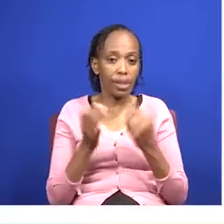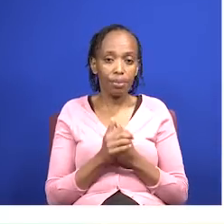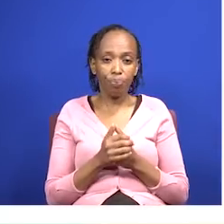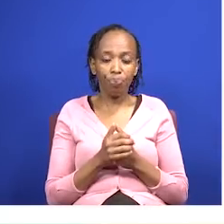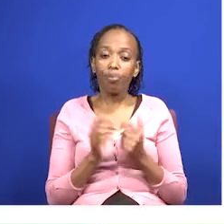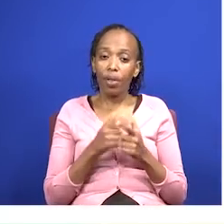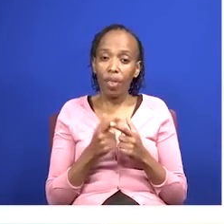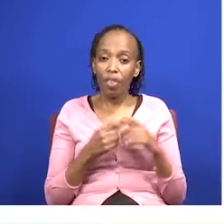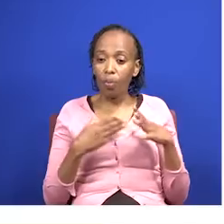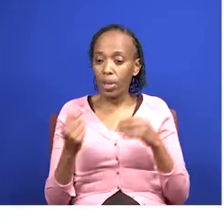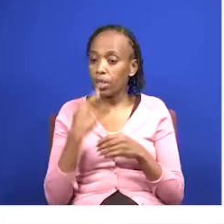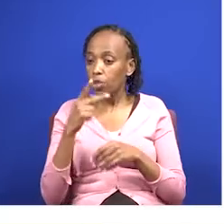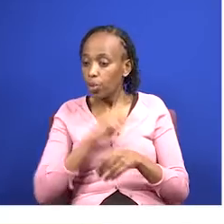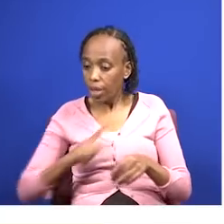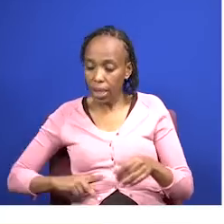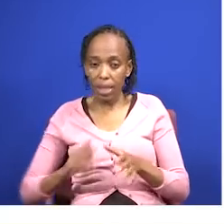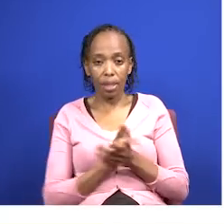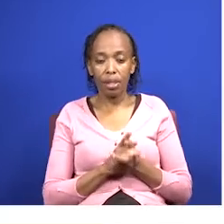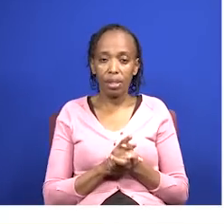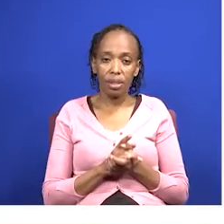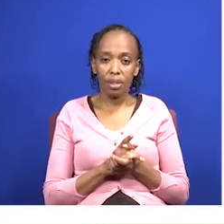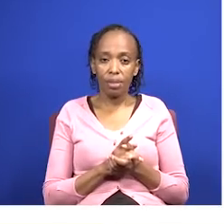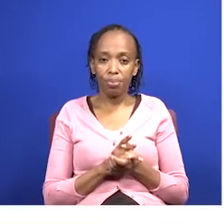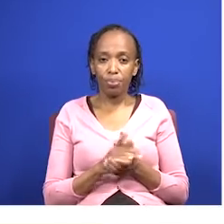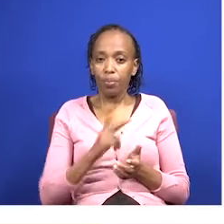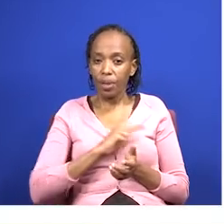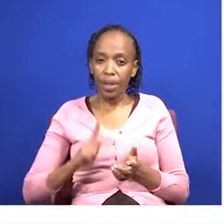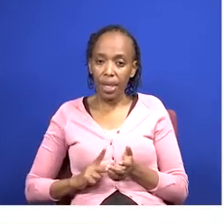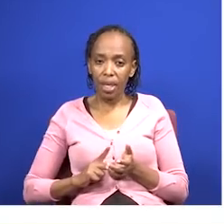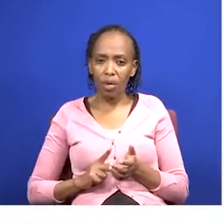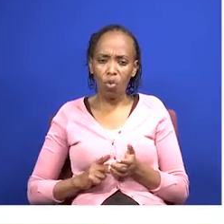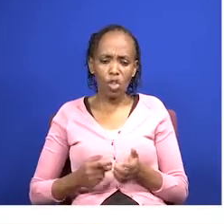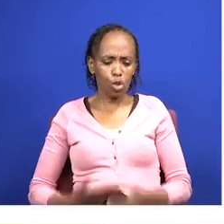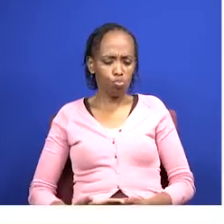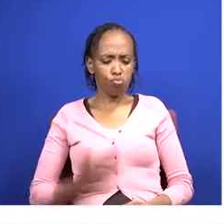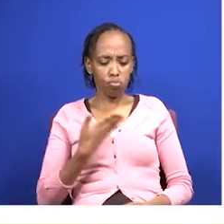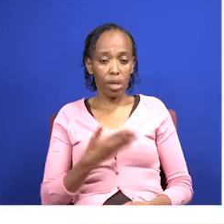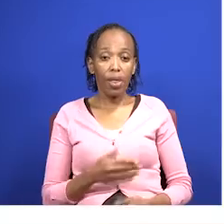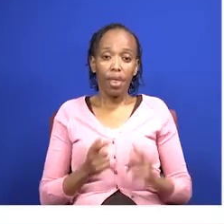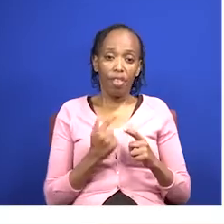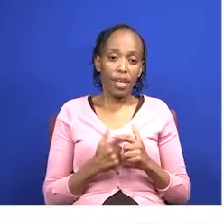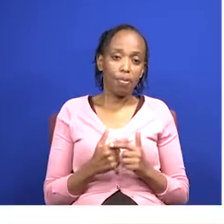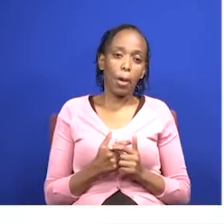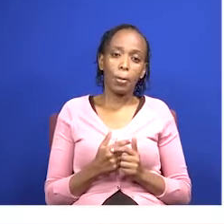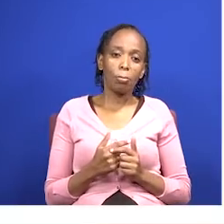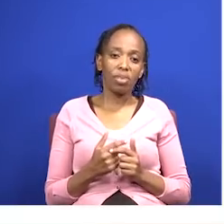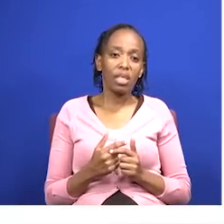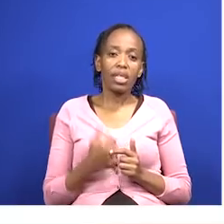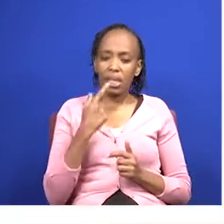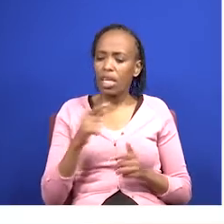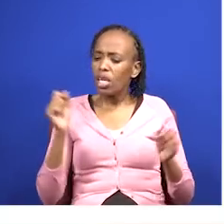it. And they went and told the king. The king was so upset. It was